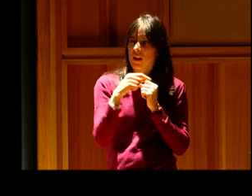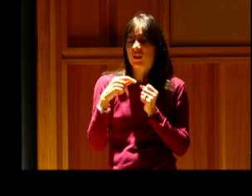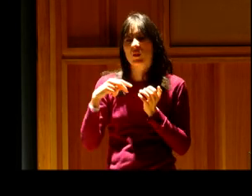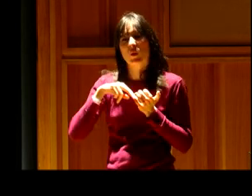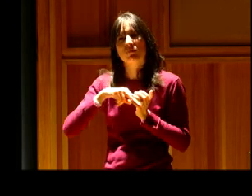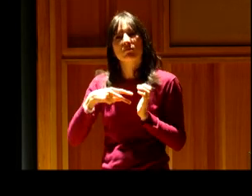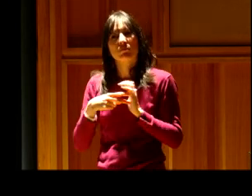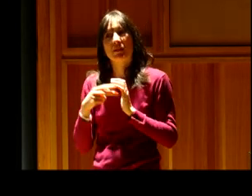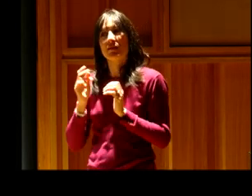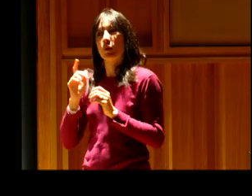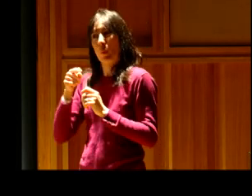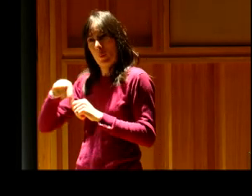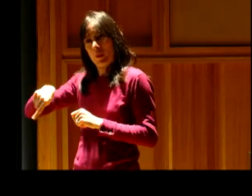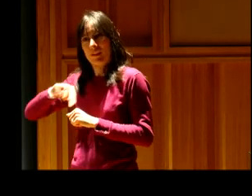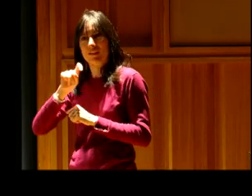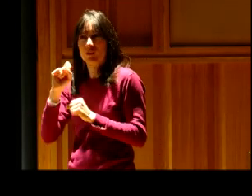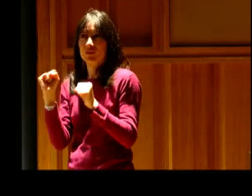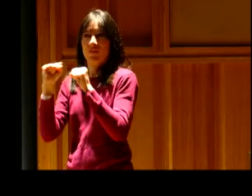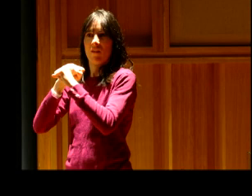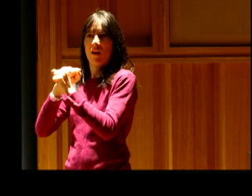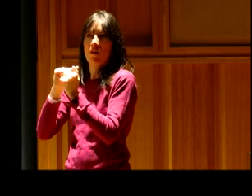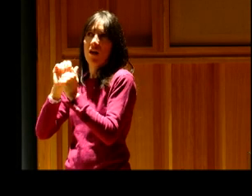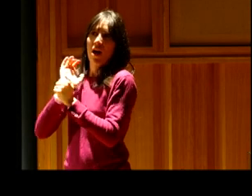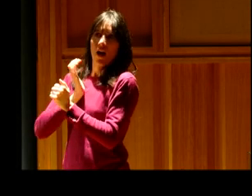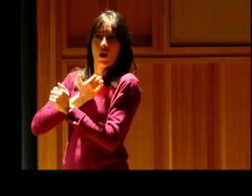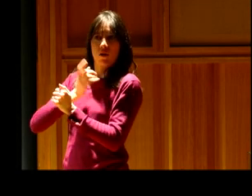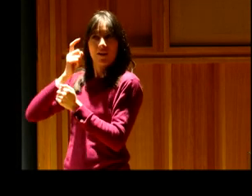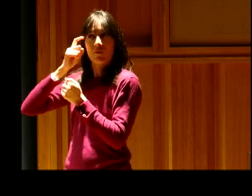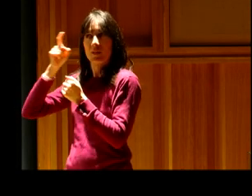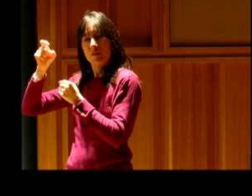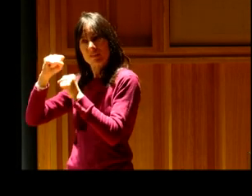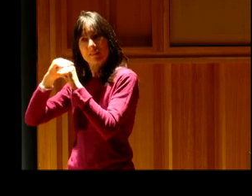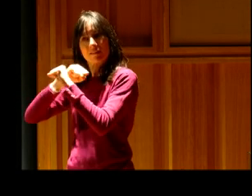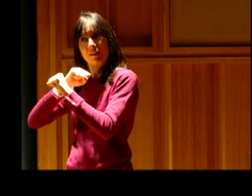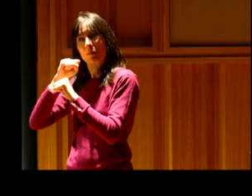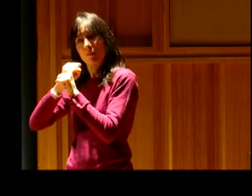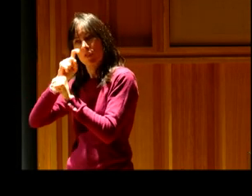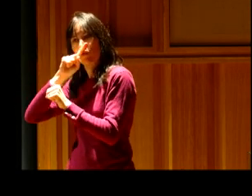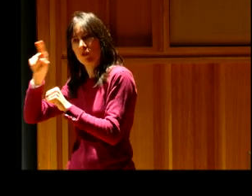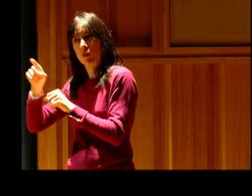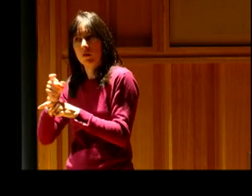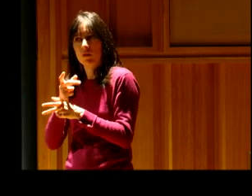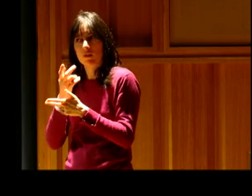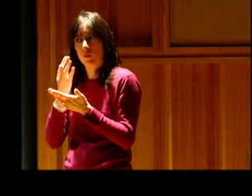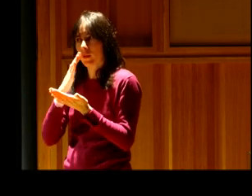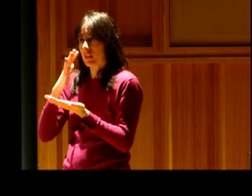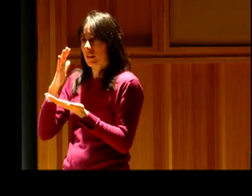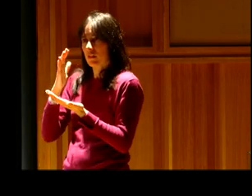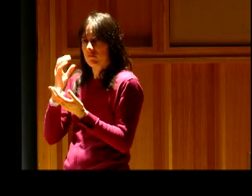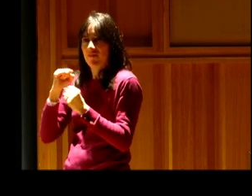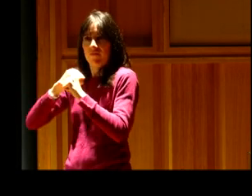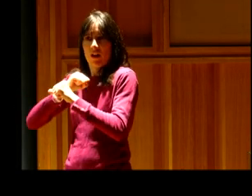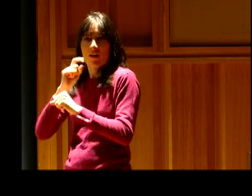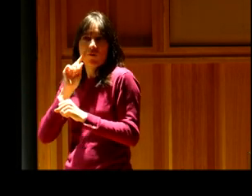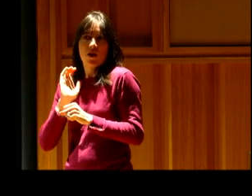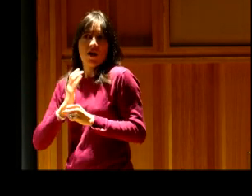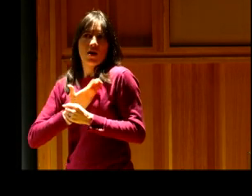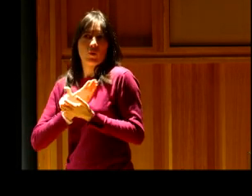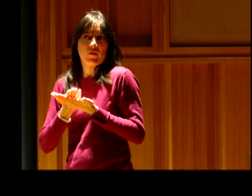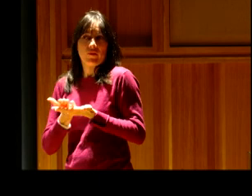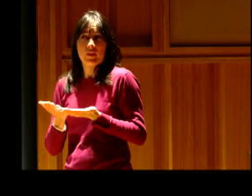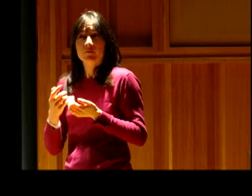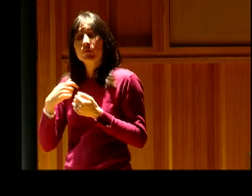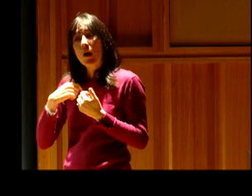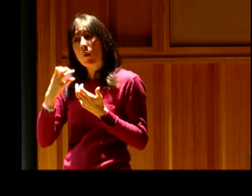zero. And so my call to you over the next 2 days, think about the places you